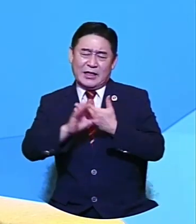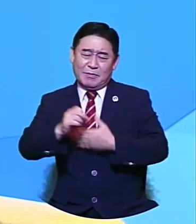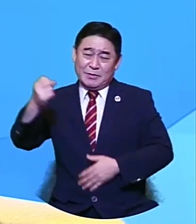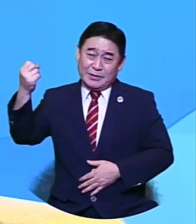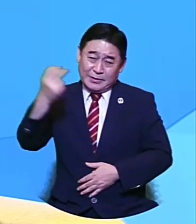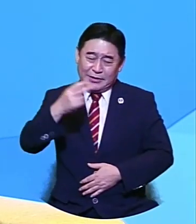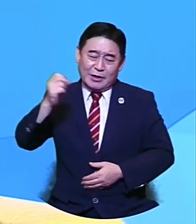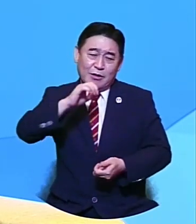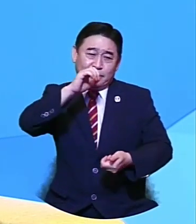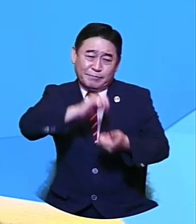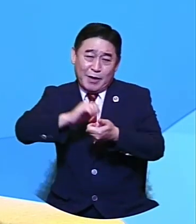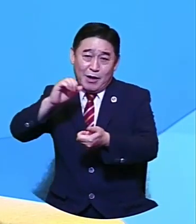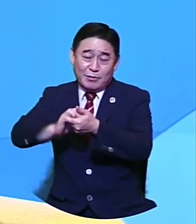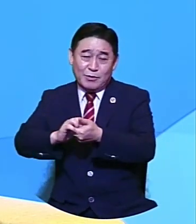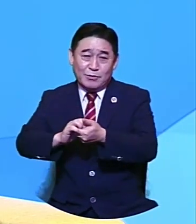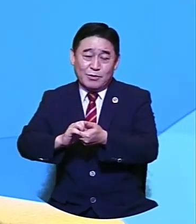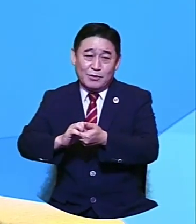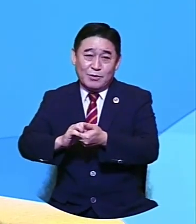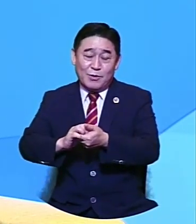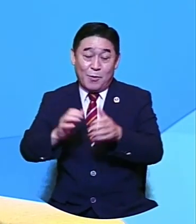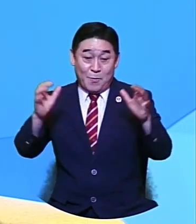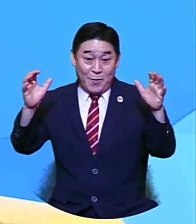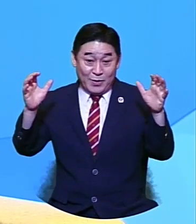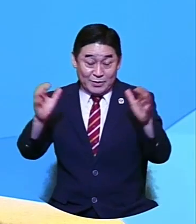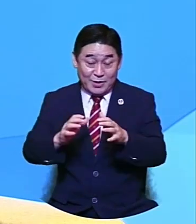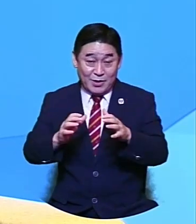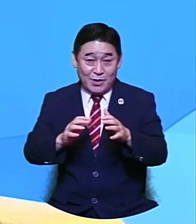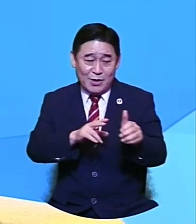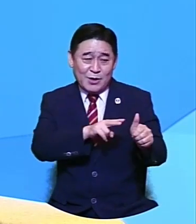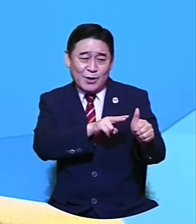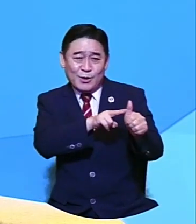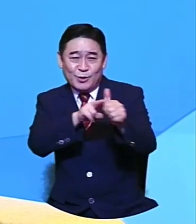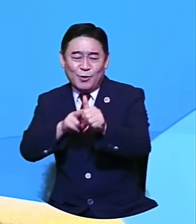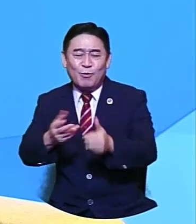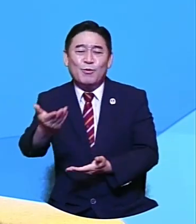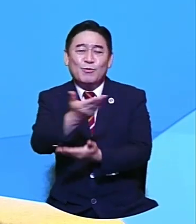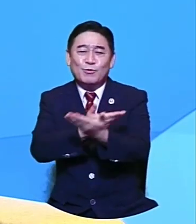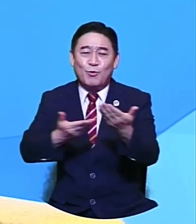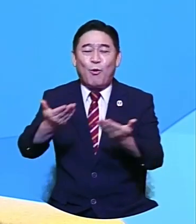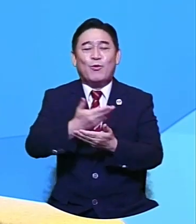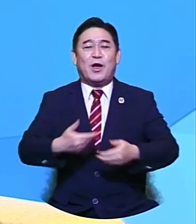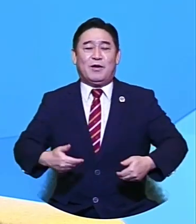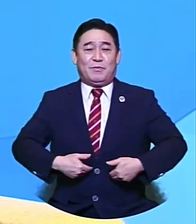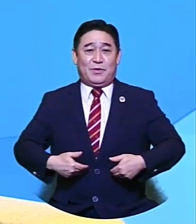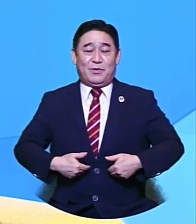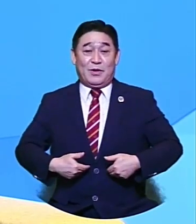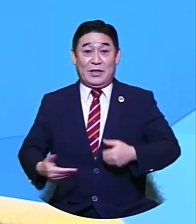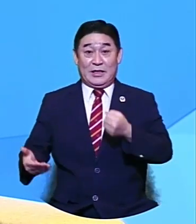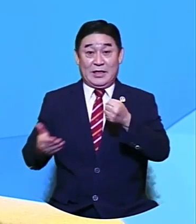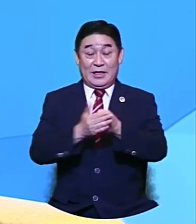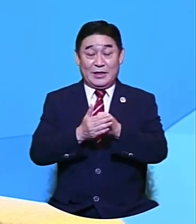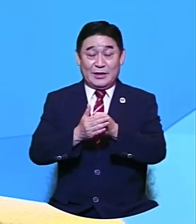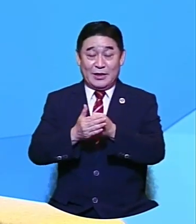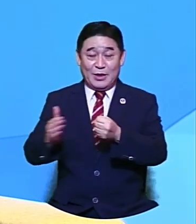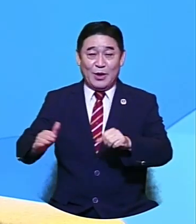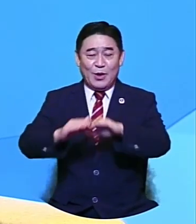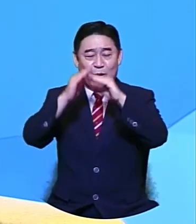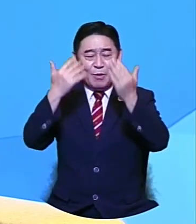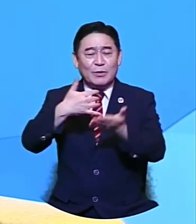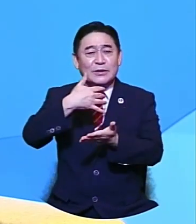We have to change it, transform every kind of a measurement and periodically and